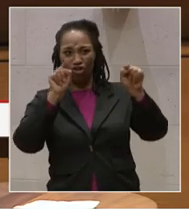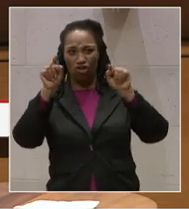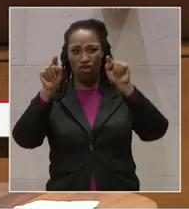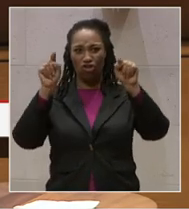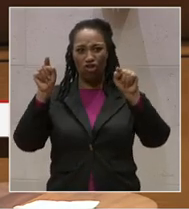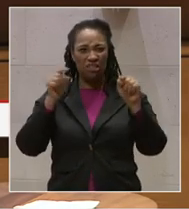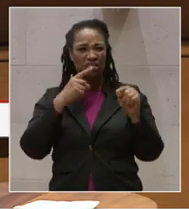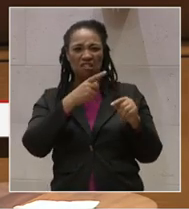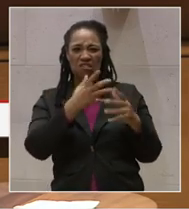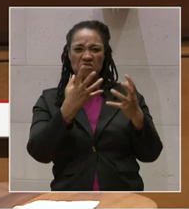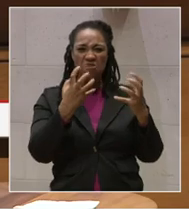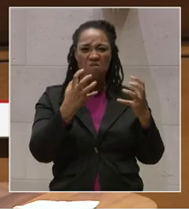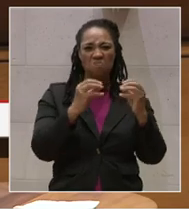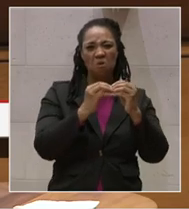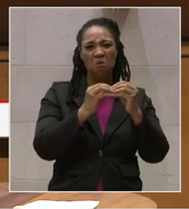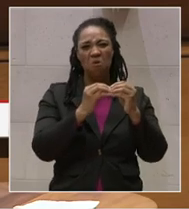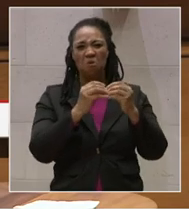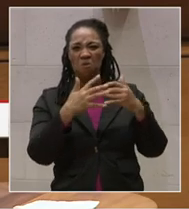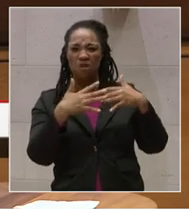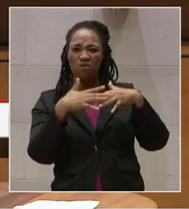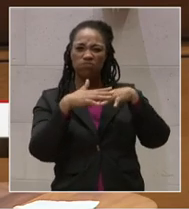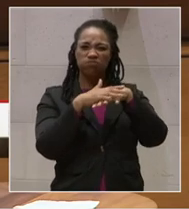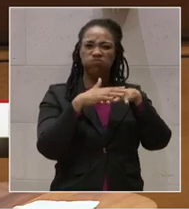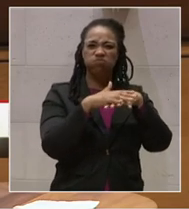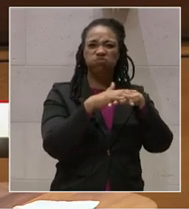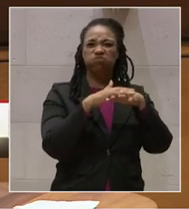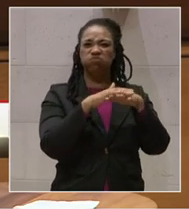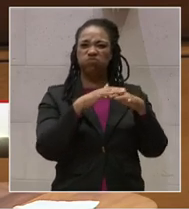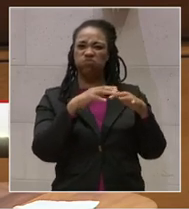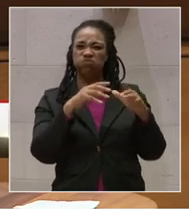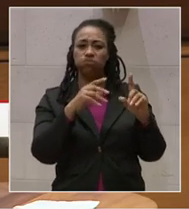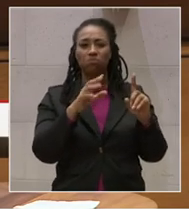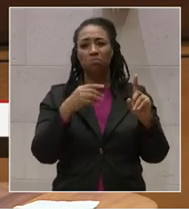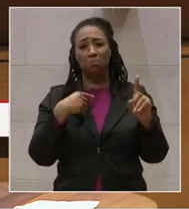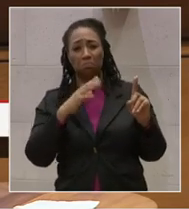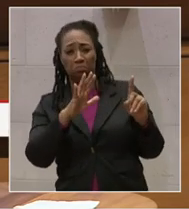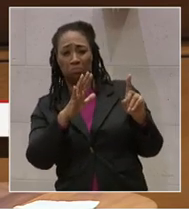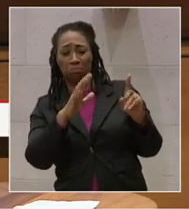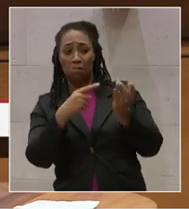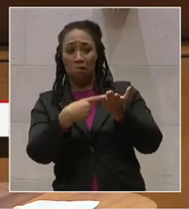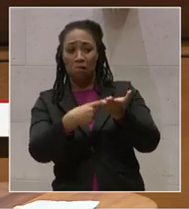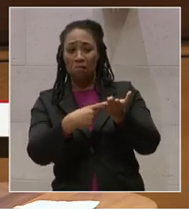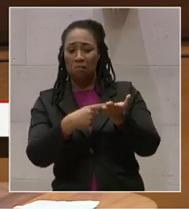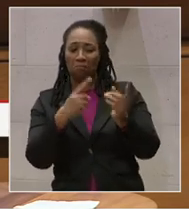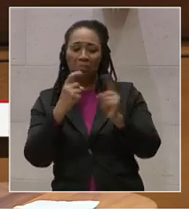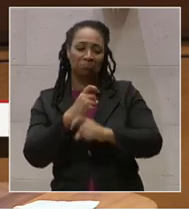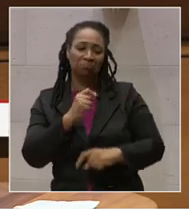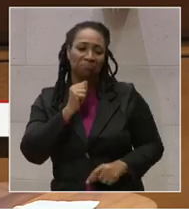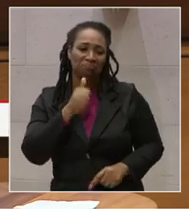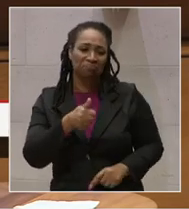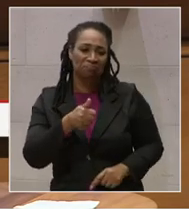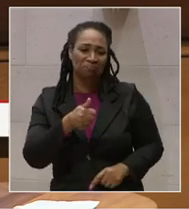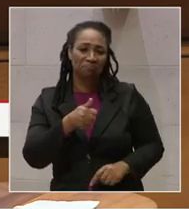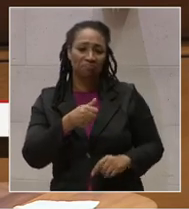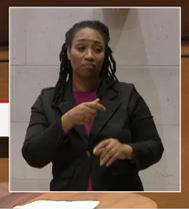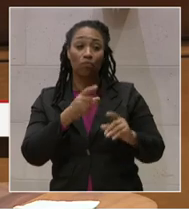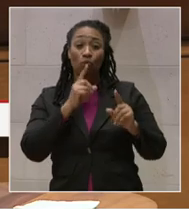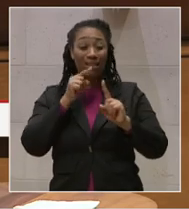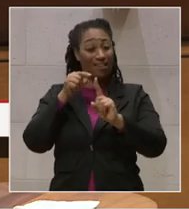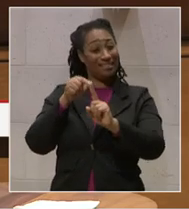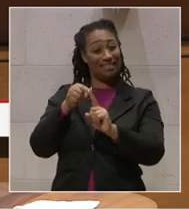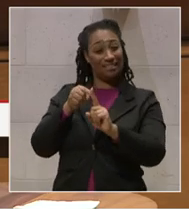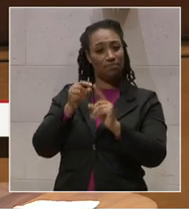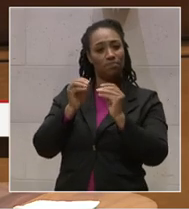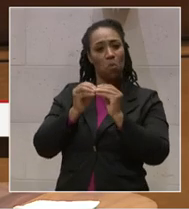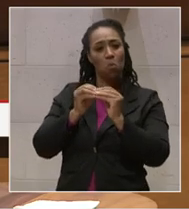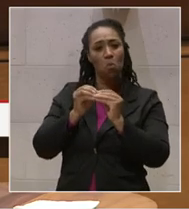public conversation as within, you know, your single-family neighborhoods. And we're looking at the comp plan as sort of